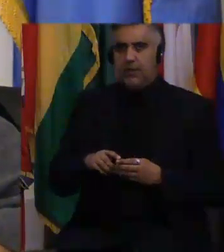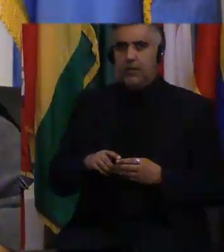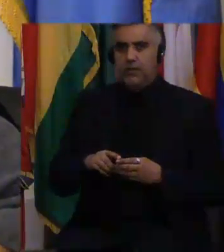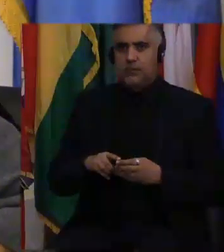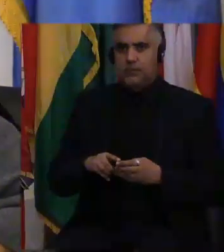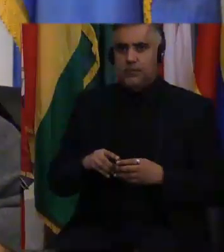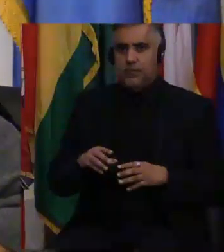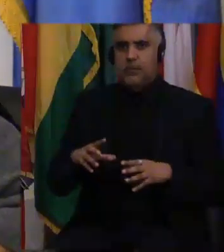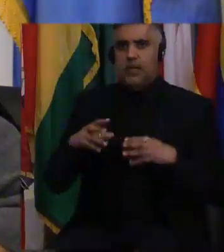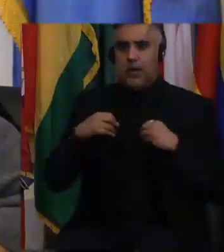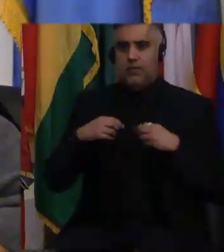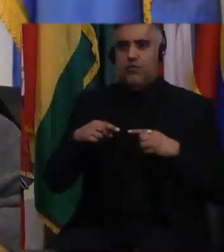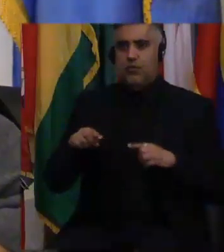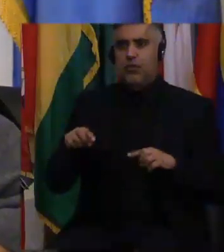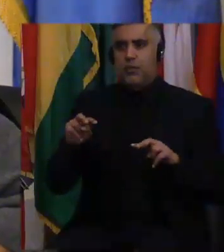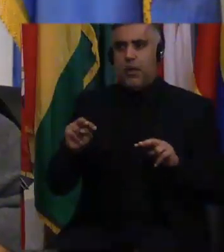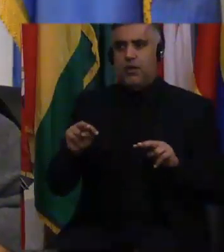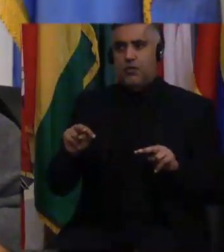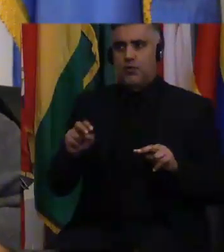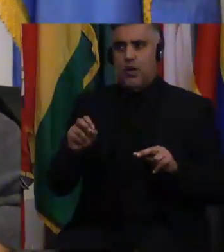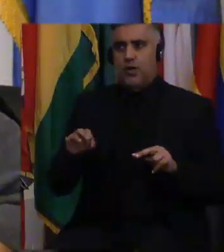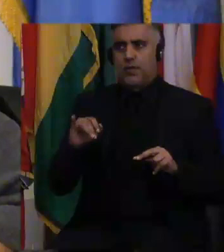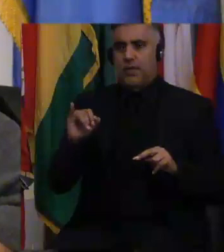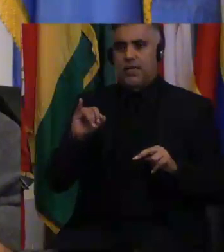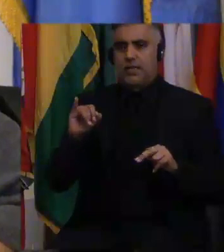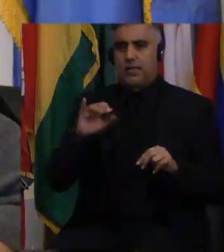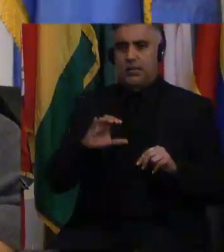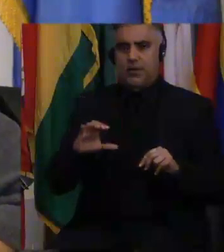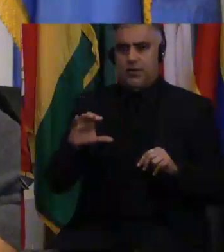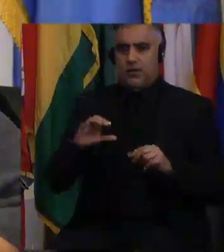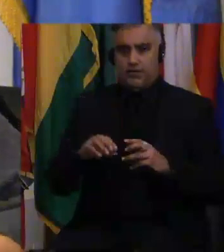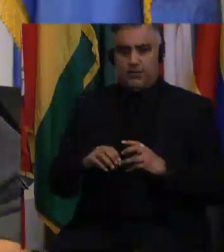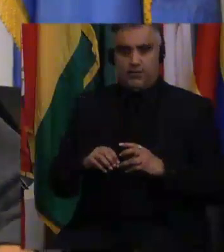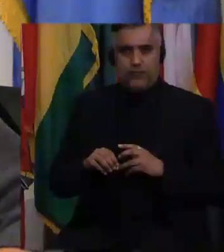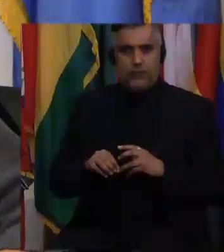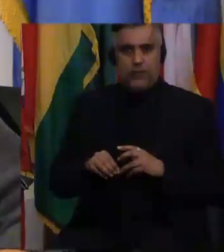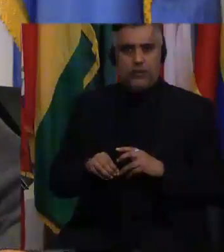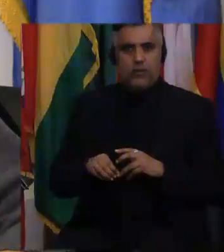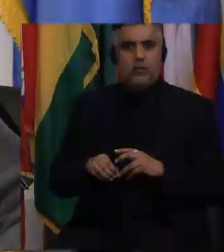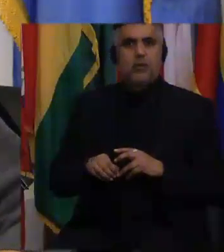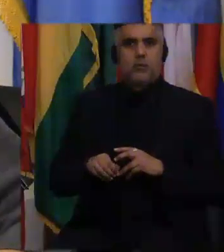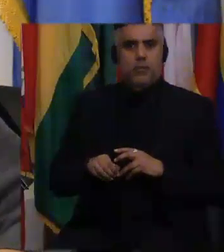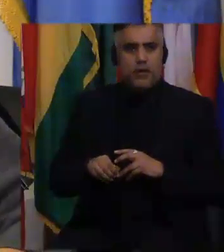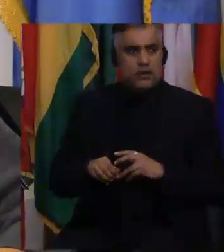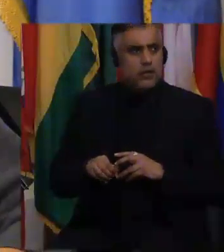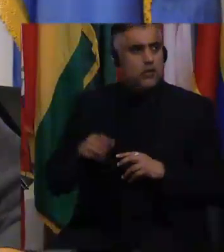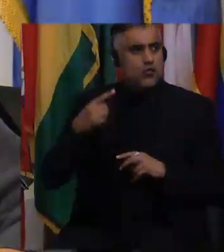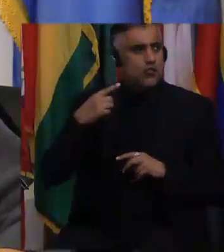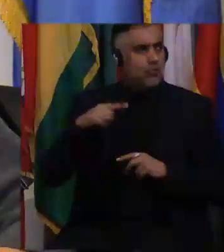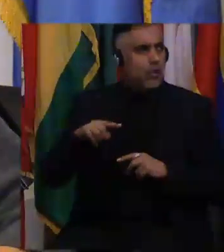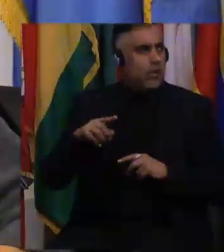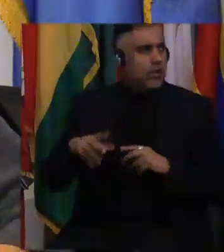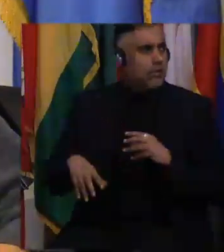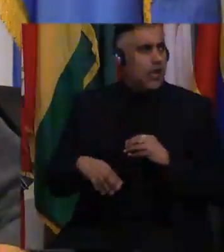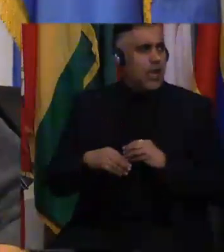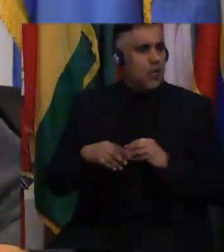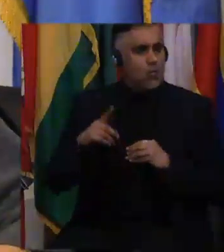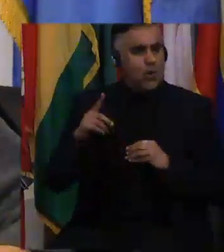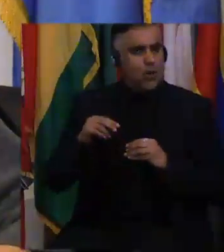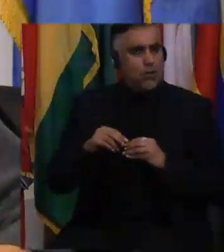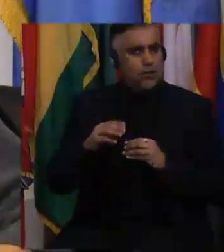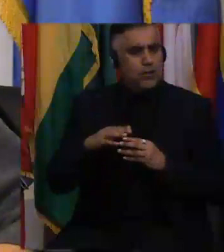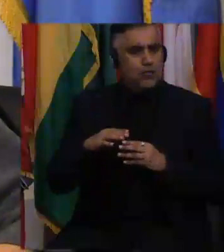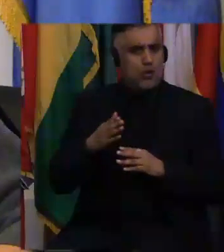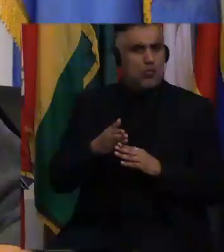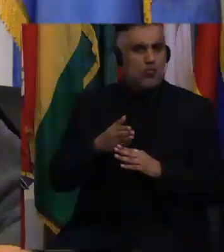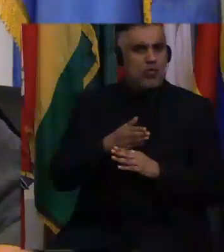taken up during the monitoring of the Istanbul Convention. But while I have the floor, can I just add one sentence to a